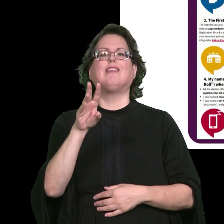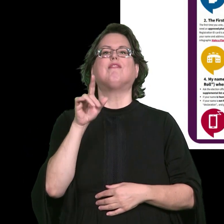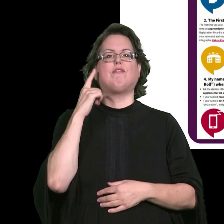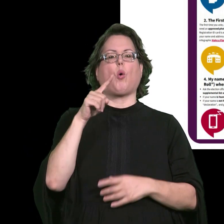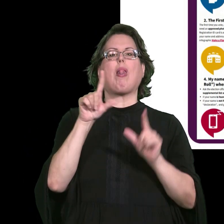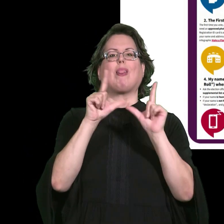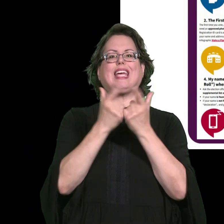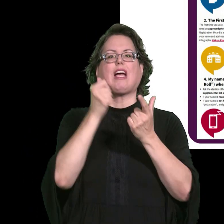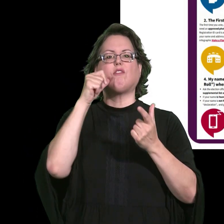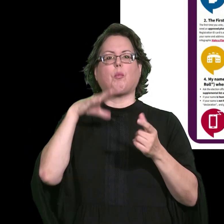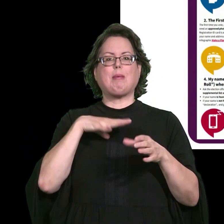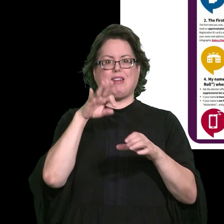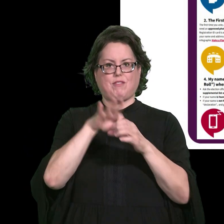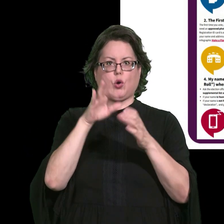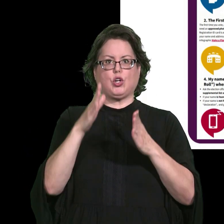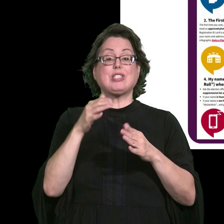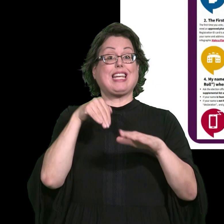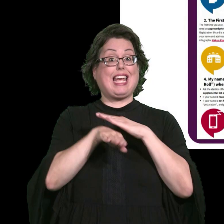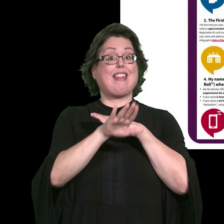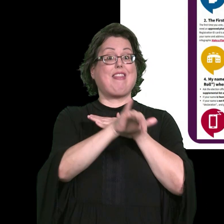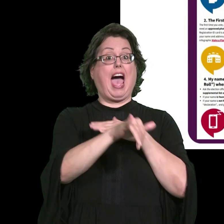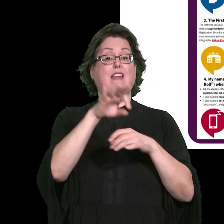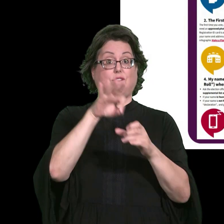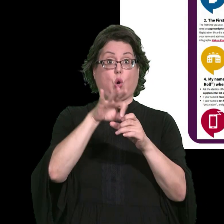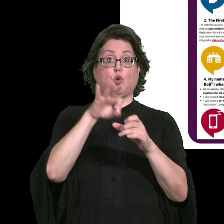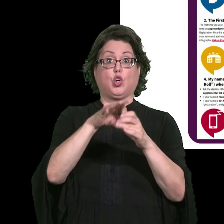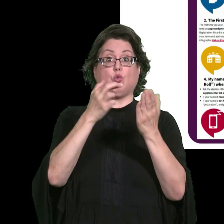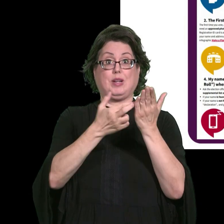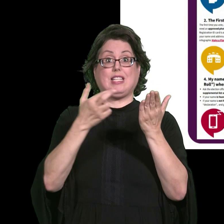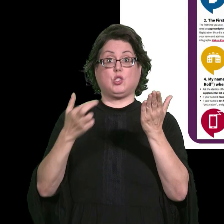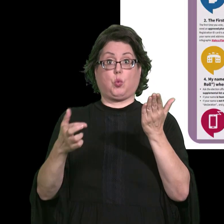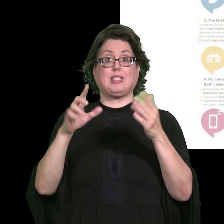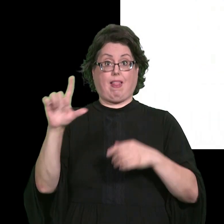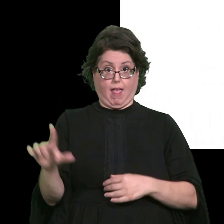lwvpgh.org and the Voter Resource Library.